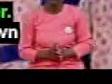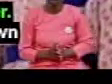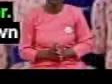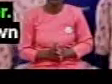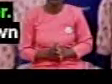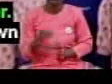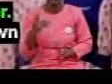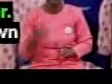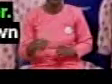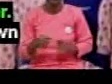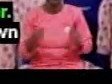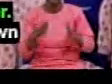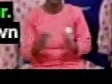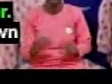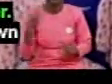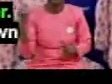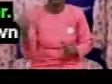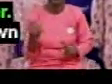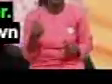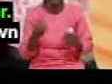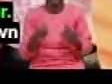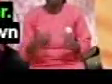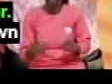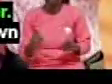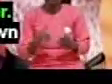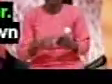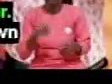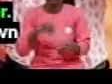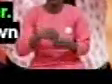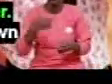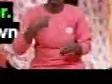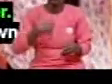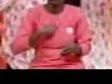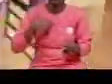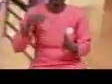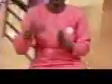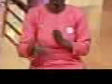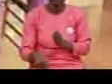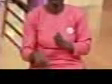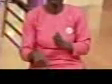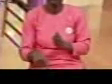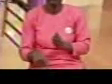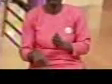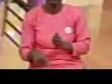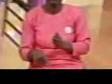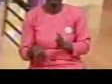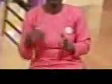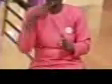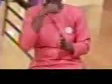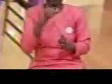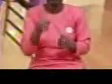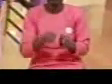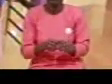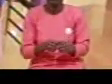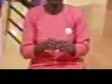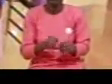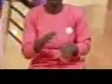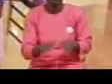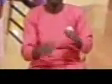L'ennemi essaie toujours de me rabaisser, ne m'entache pas